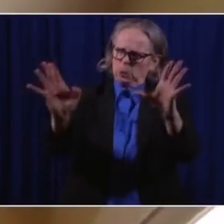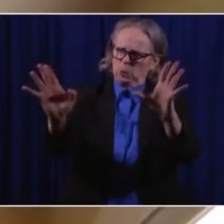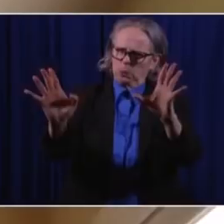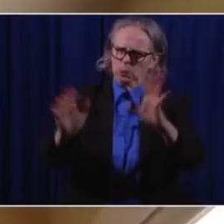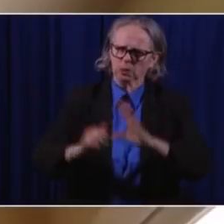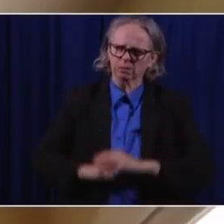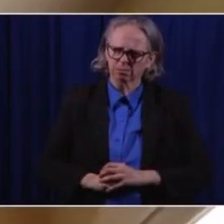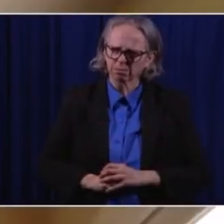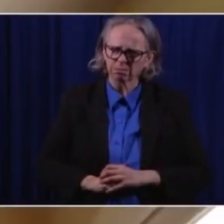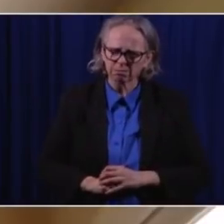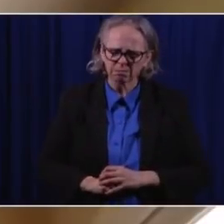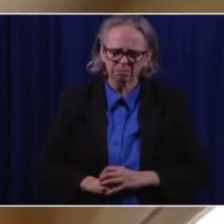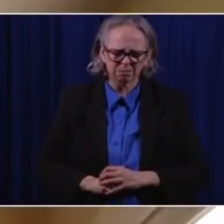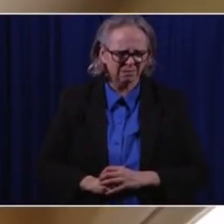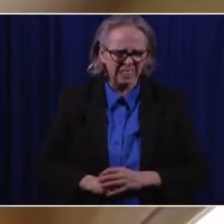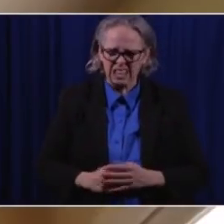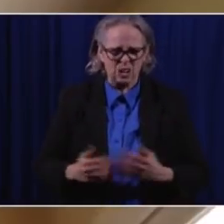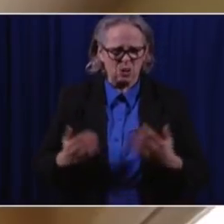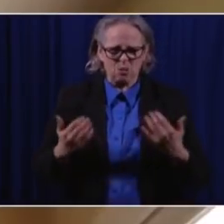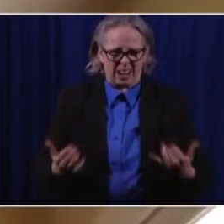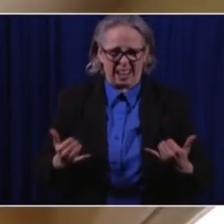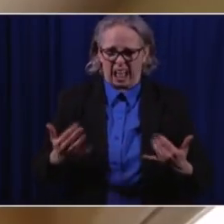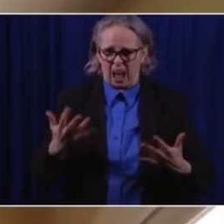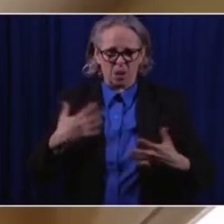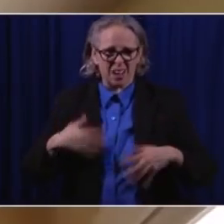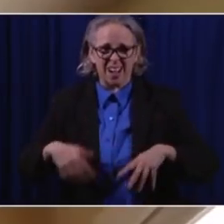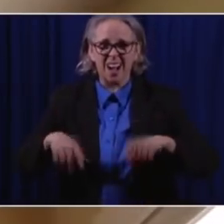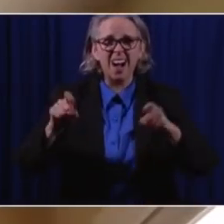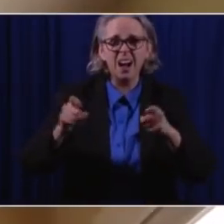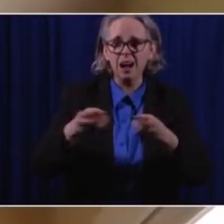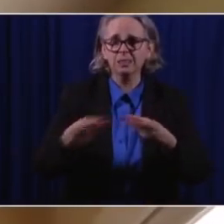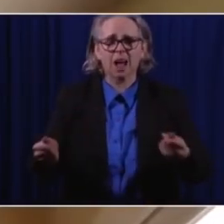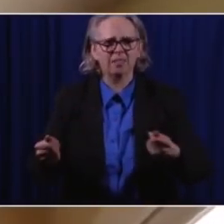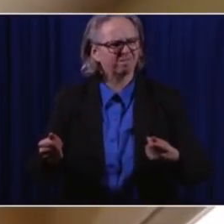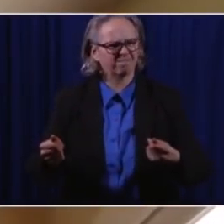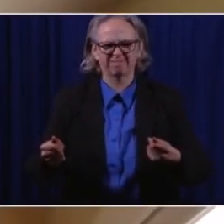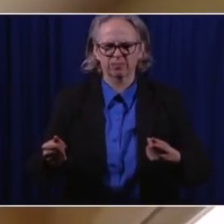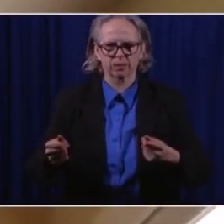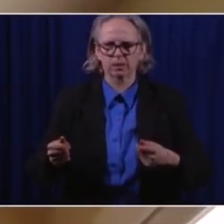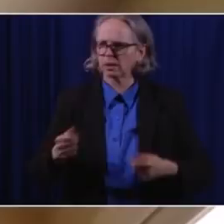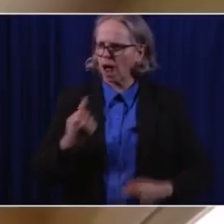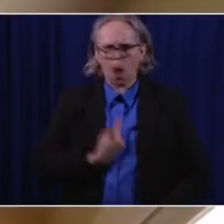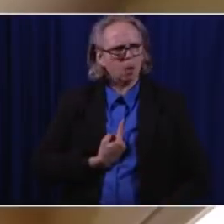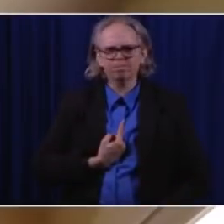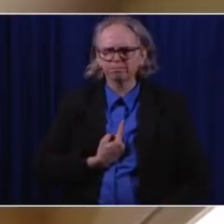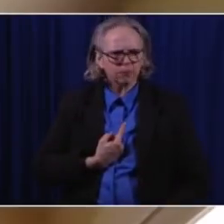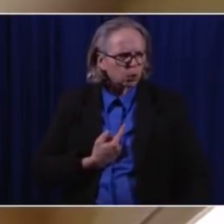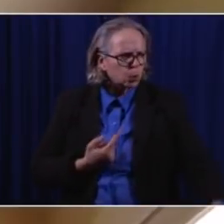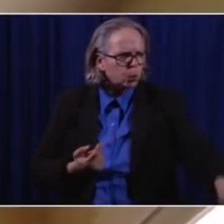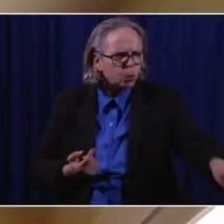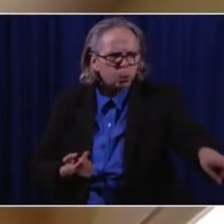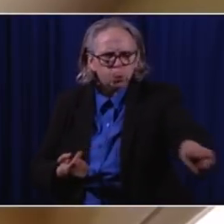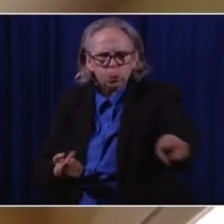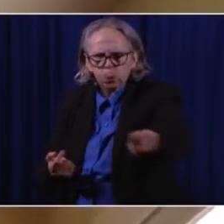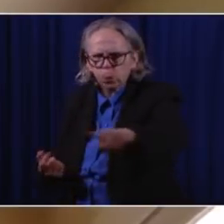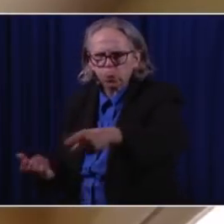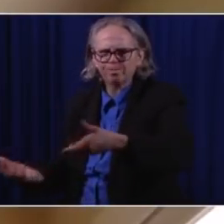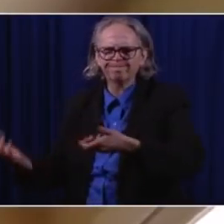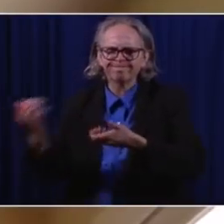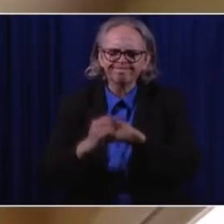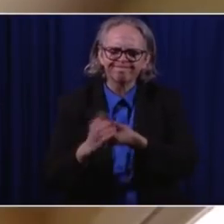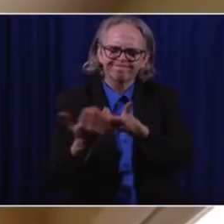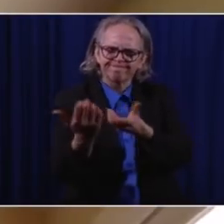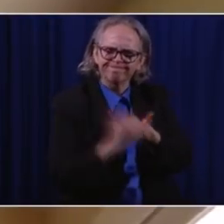community's help to turn this tide. We need every Ohioan to be in this together. As you just heard,